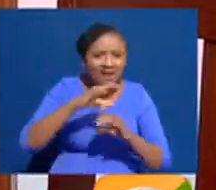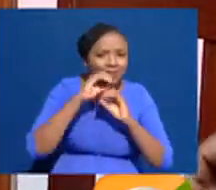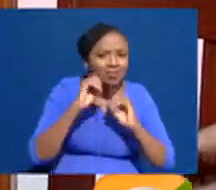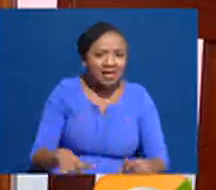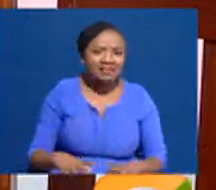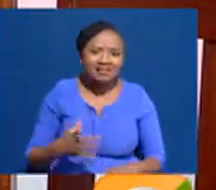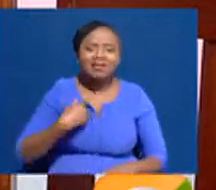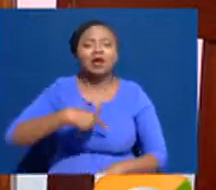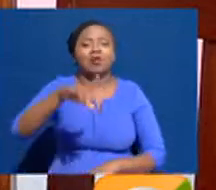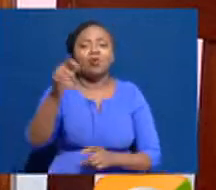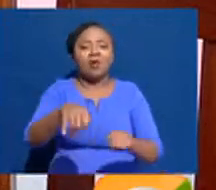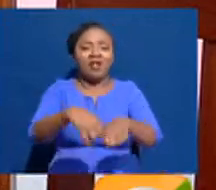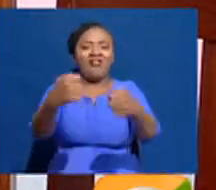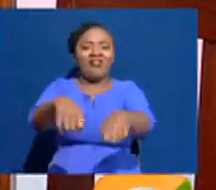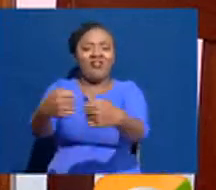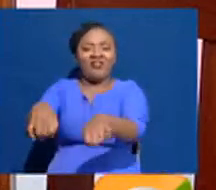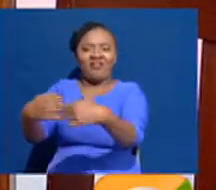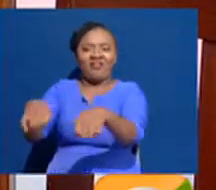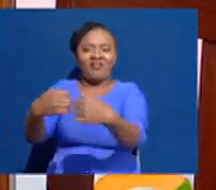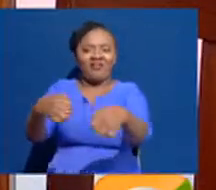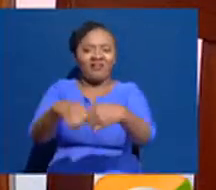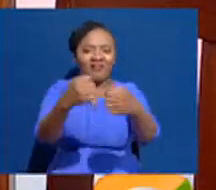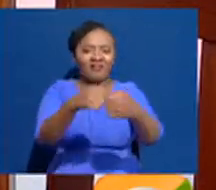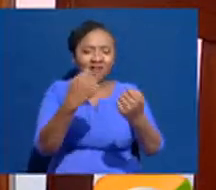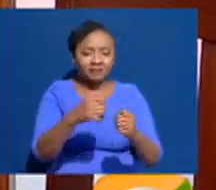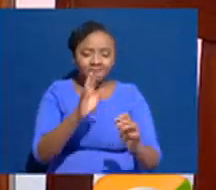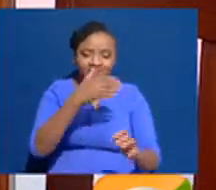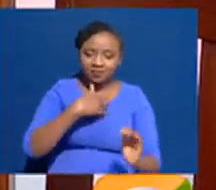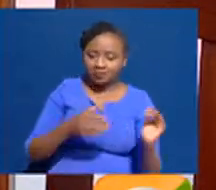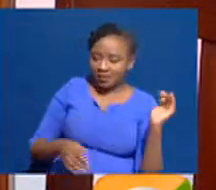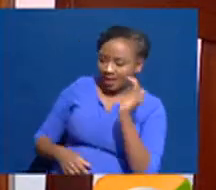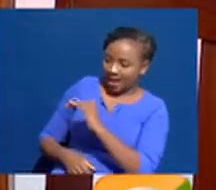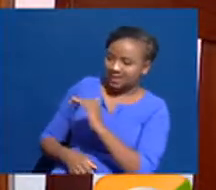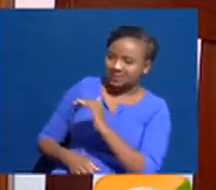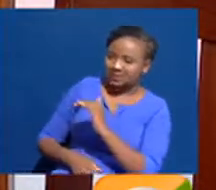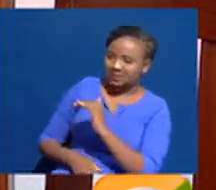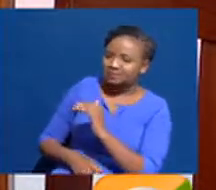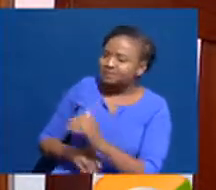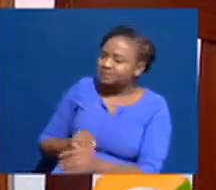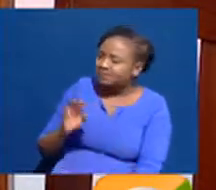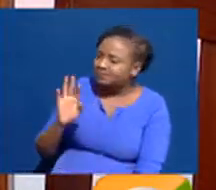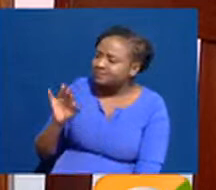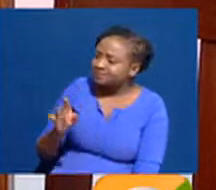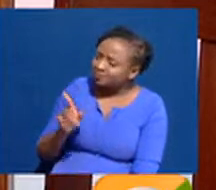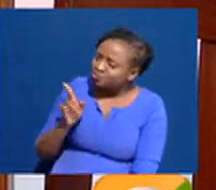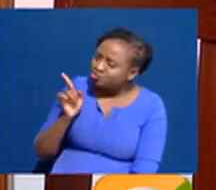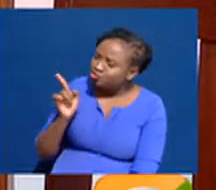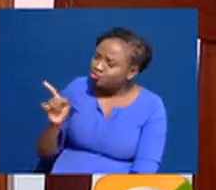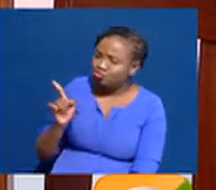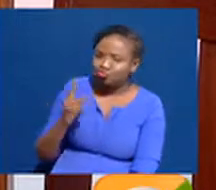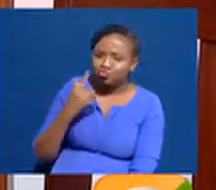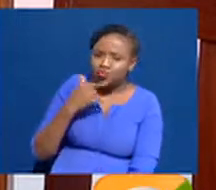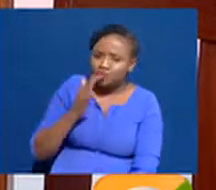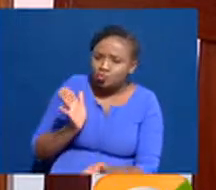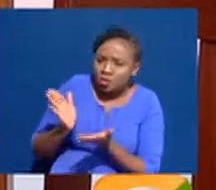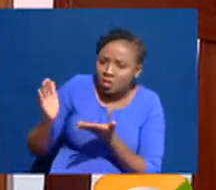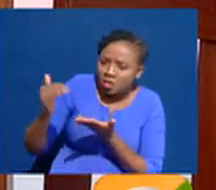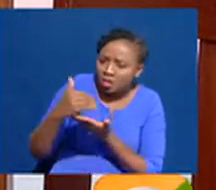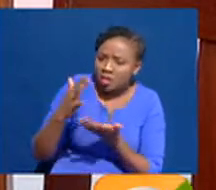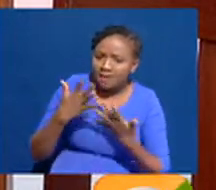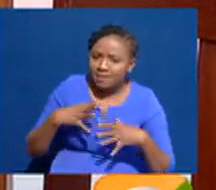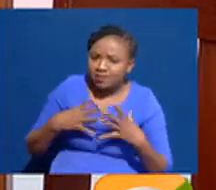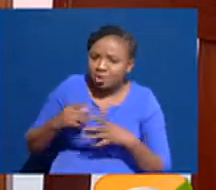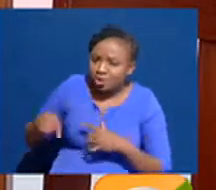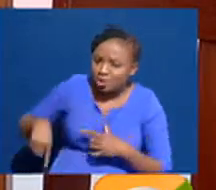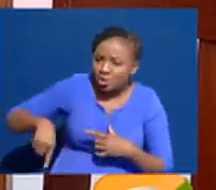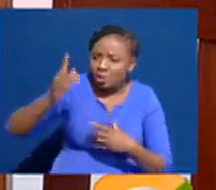well. I want to ask my brother Olekina, what's the difference between you, who mobilizes people to go and